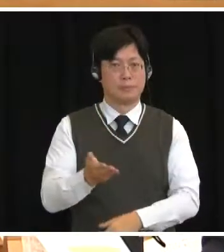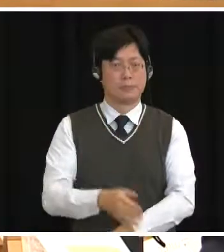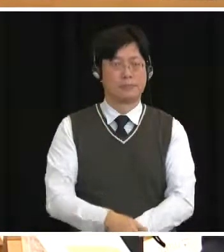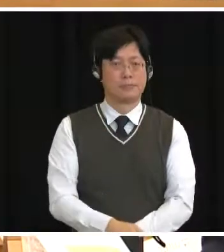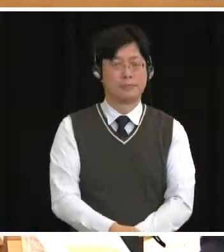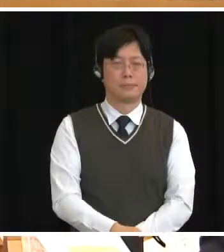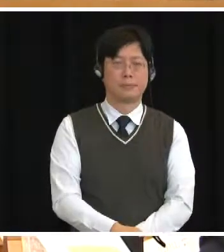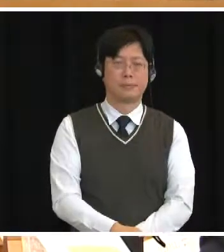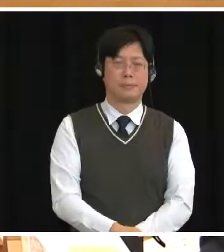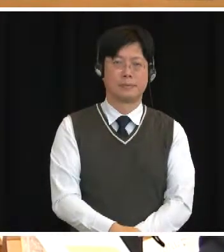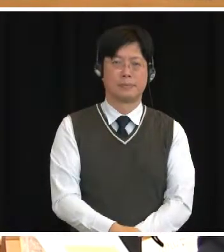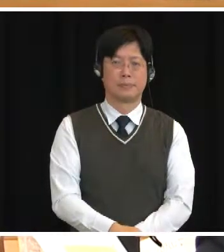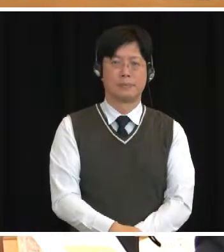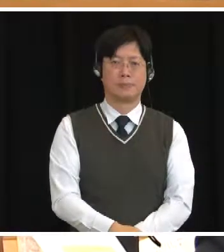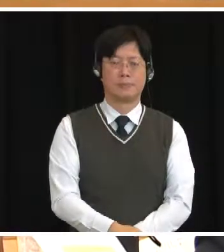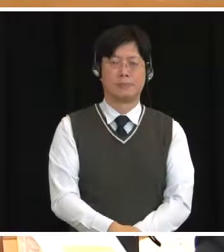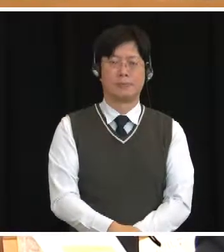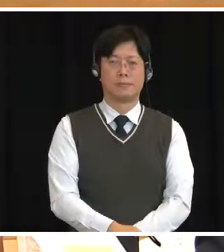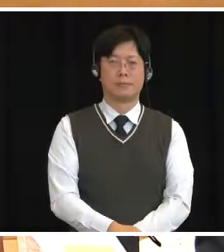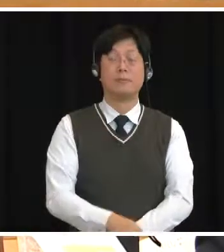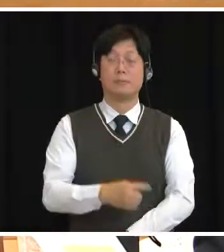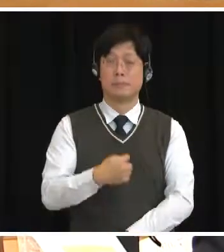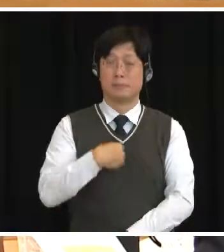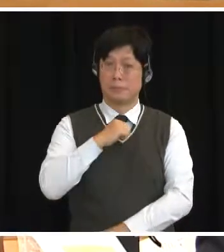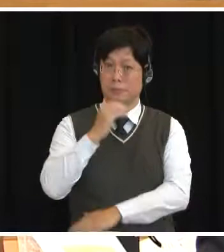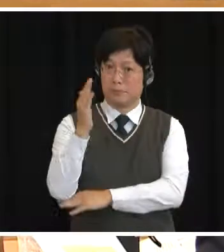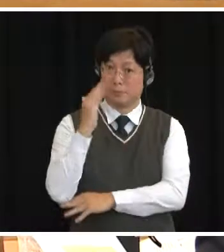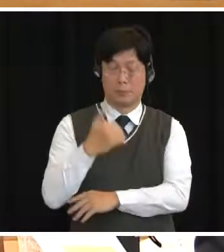How about education and training at schools?